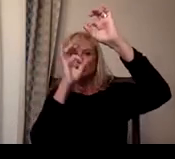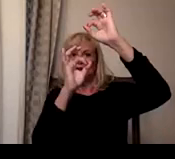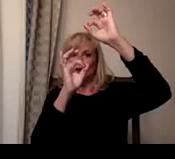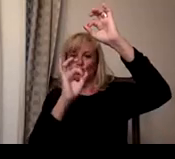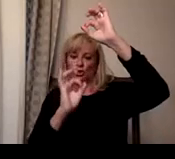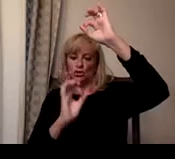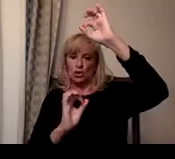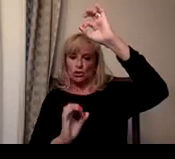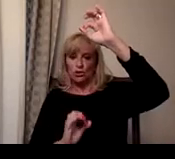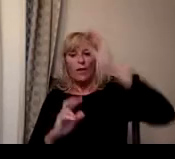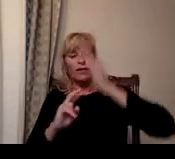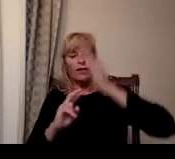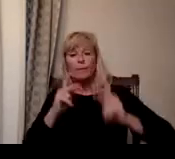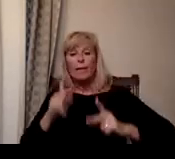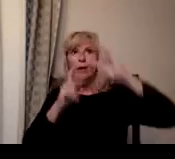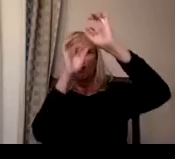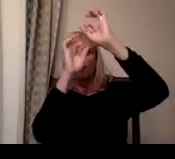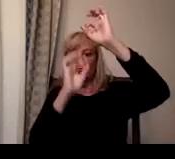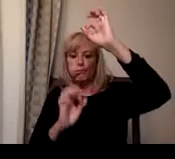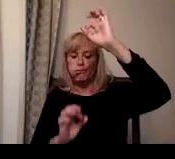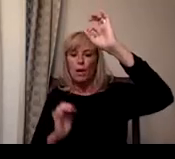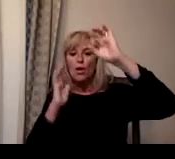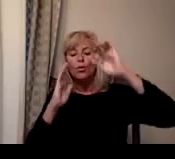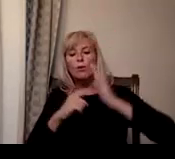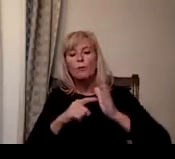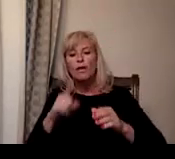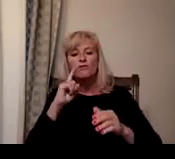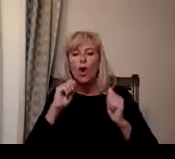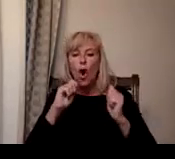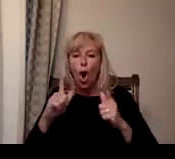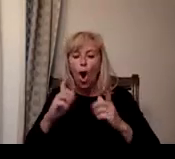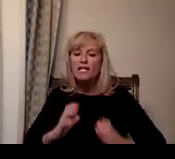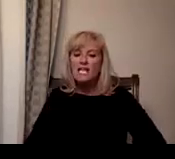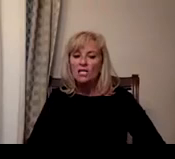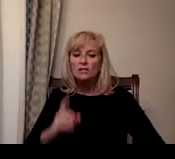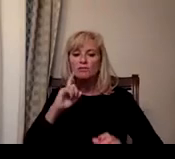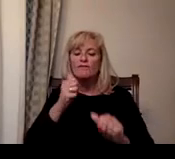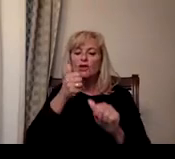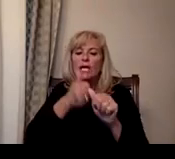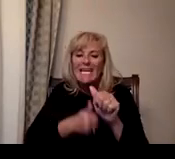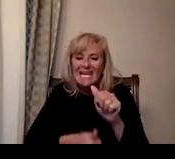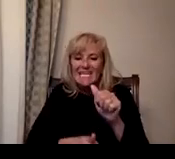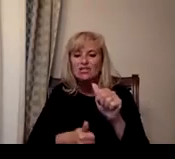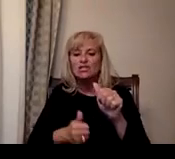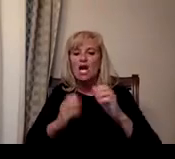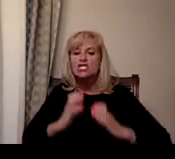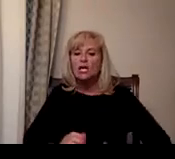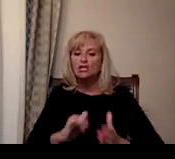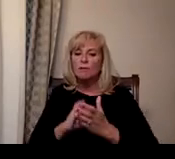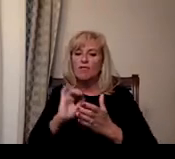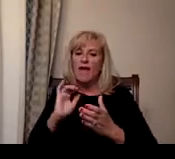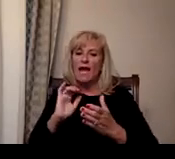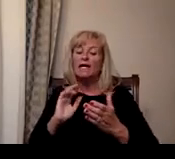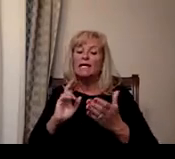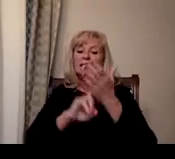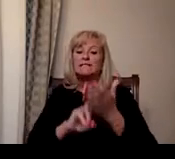down 8 times, we'll pay you for all the customers that come in from all those teammates down 8 levels. Again,